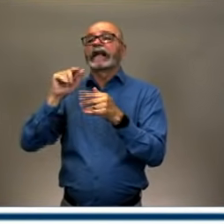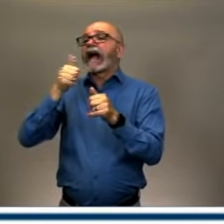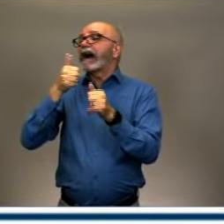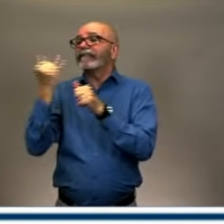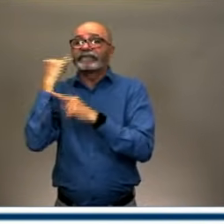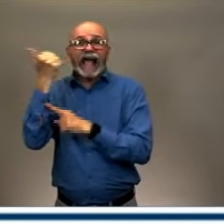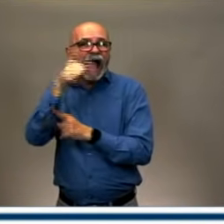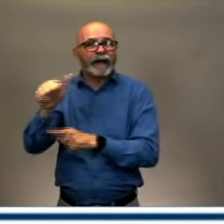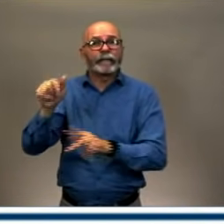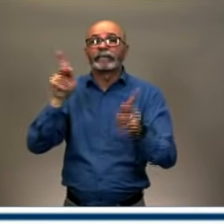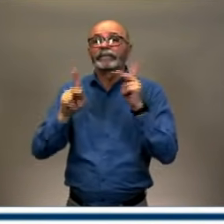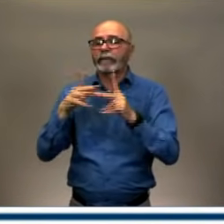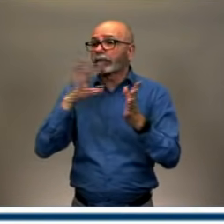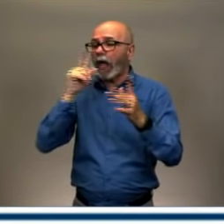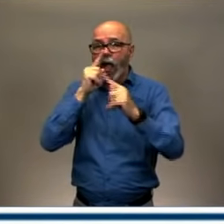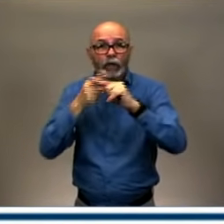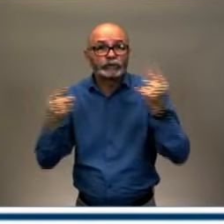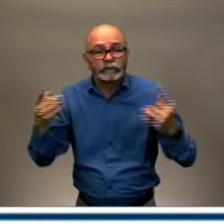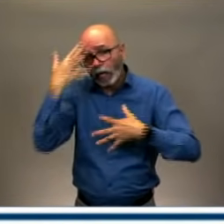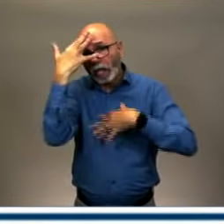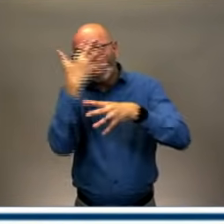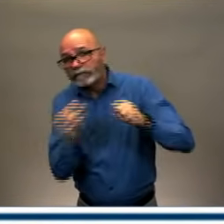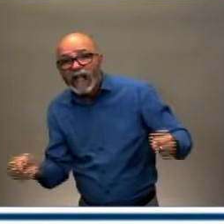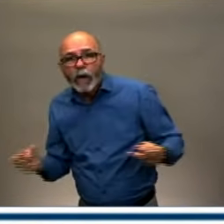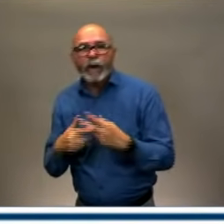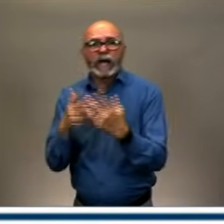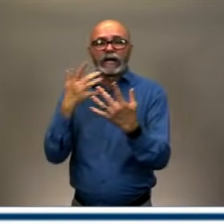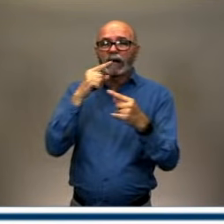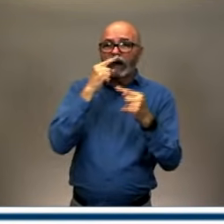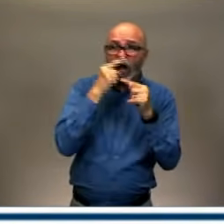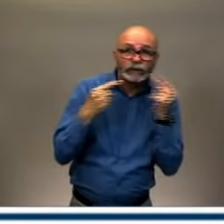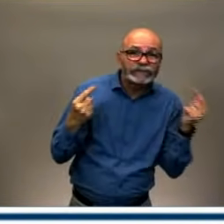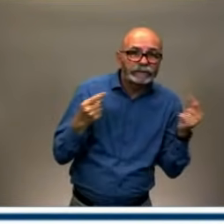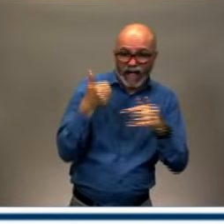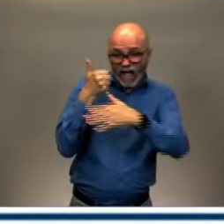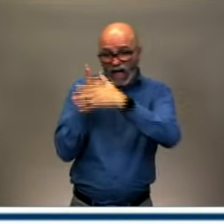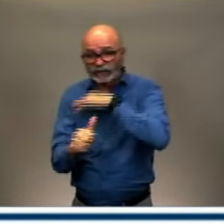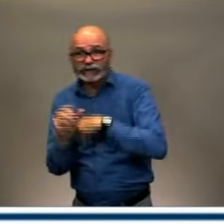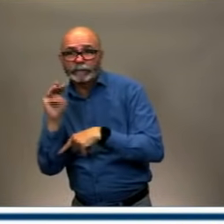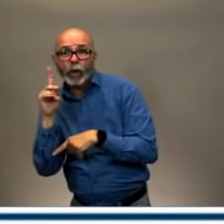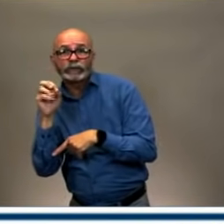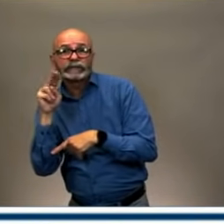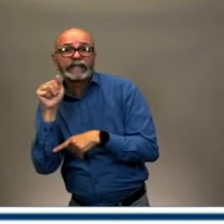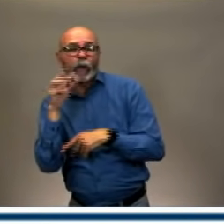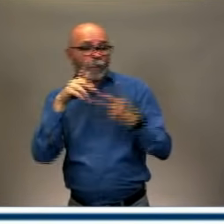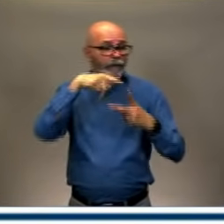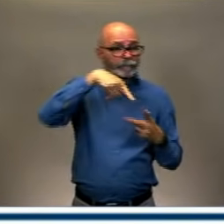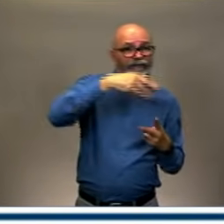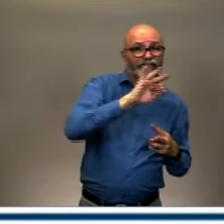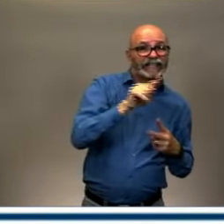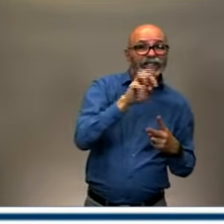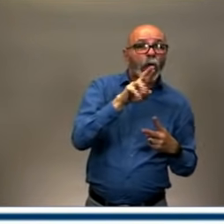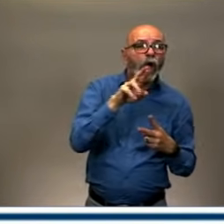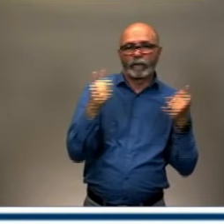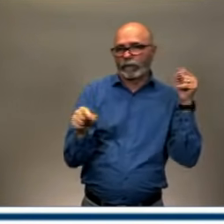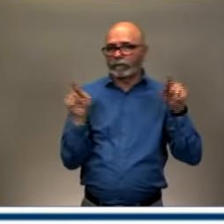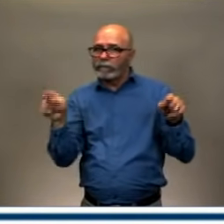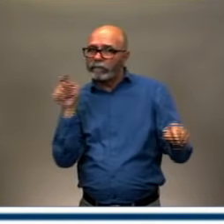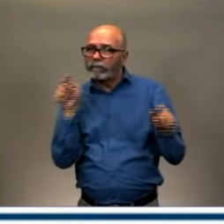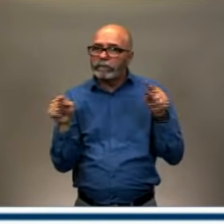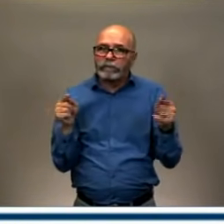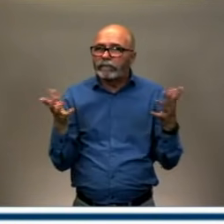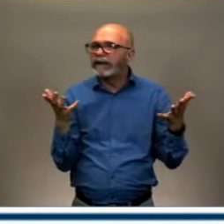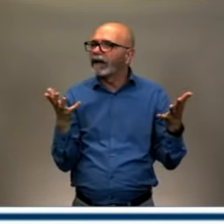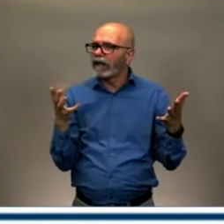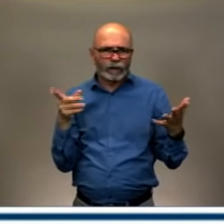we have very clear information on what type of vaccine they got, where, and when. So that's all those are the IT